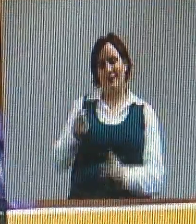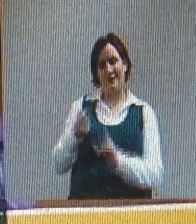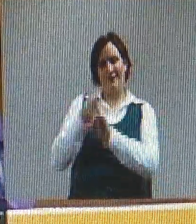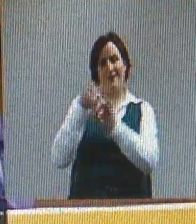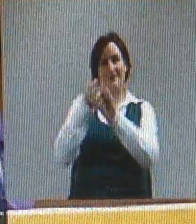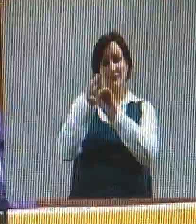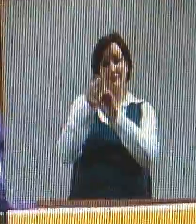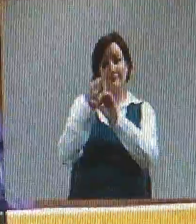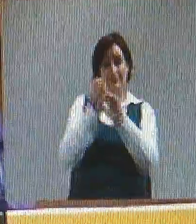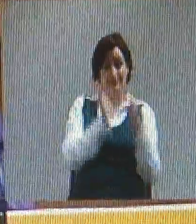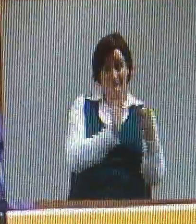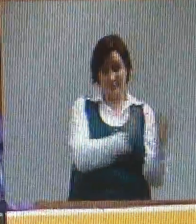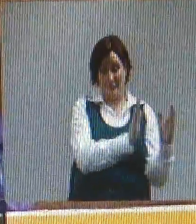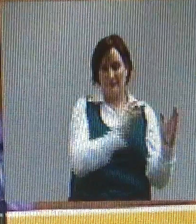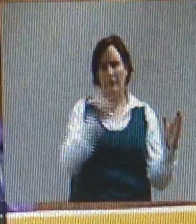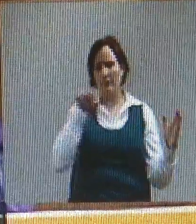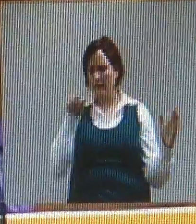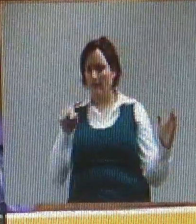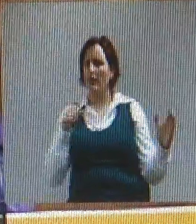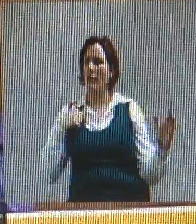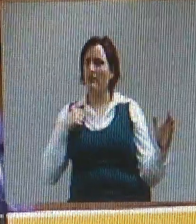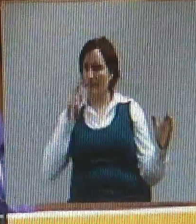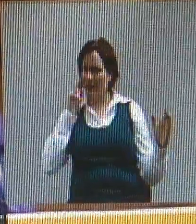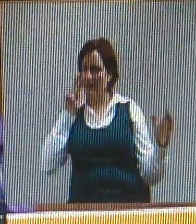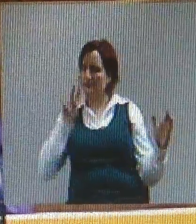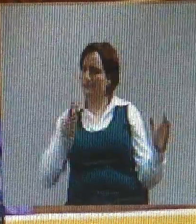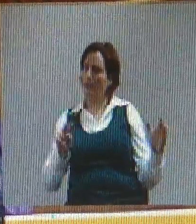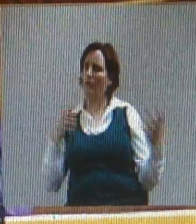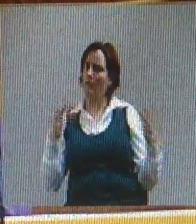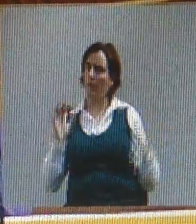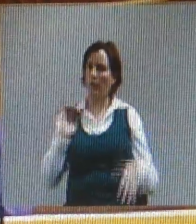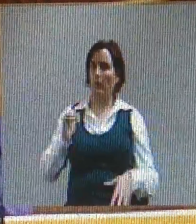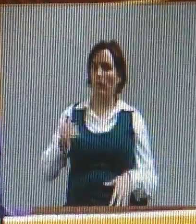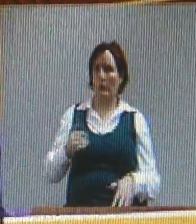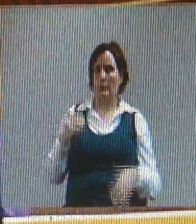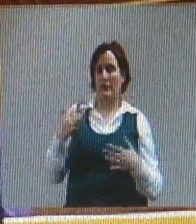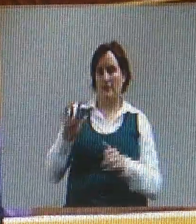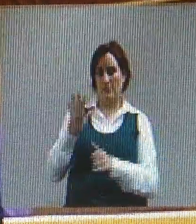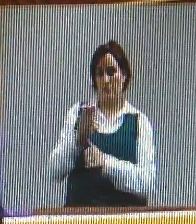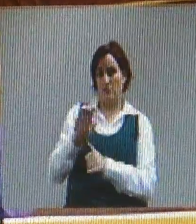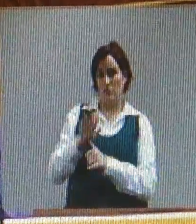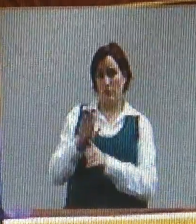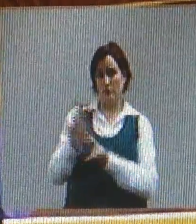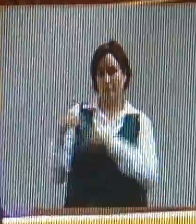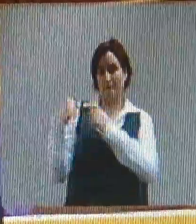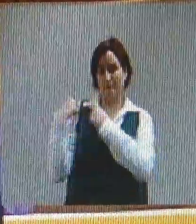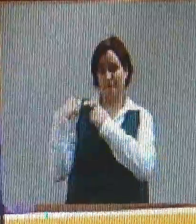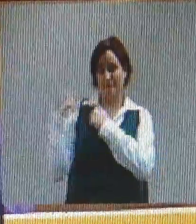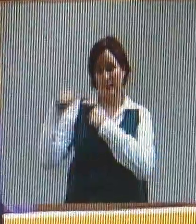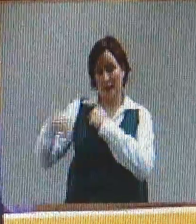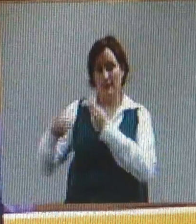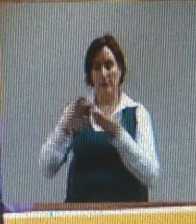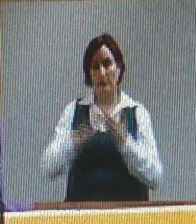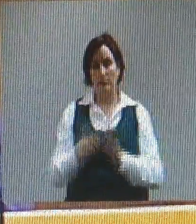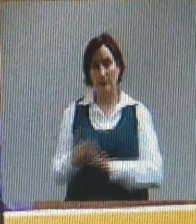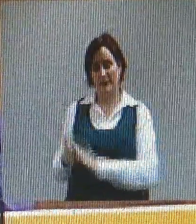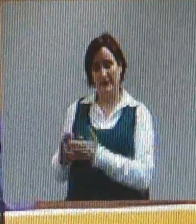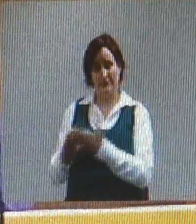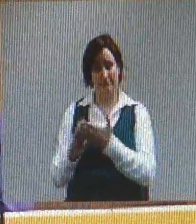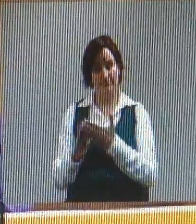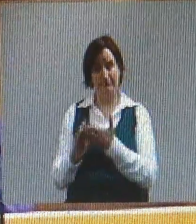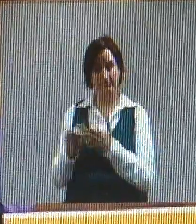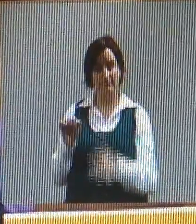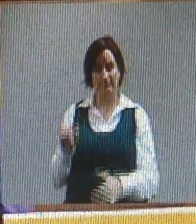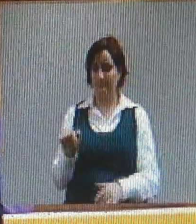South Africa, I recognize that women have a vital role in society that cannot be limited to